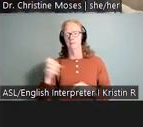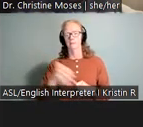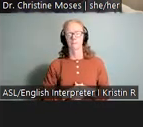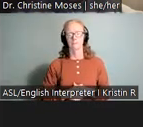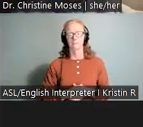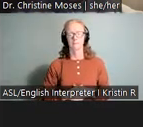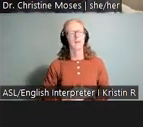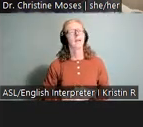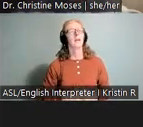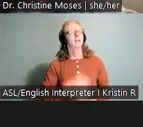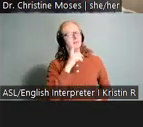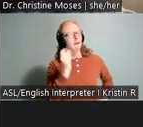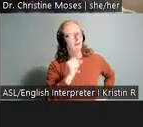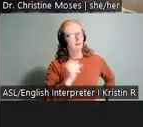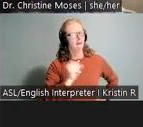Yeah.